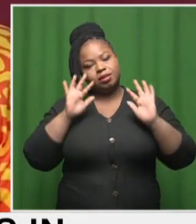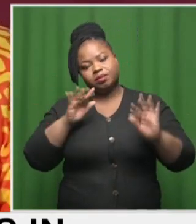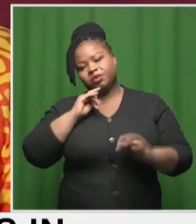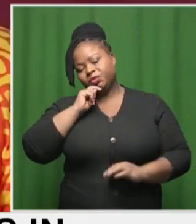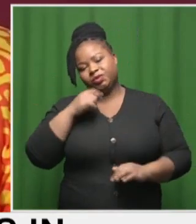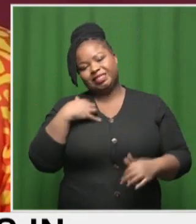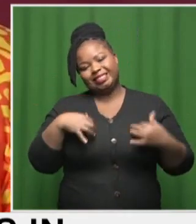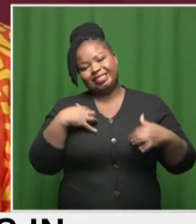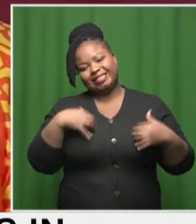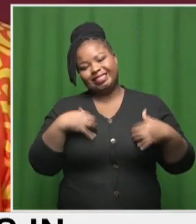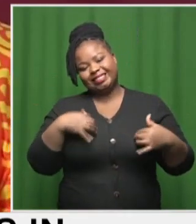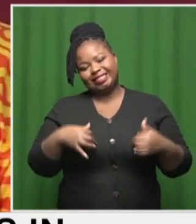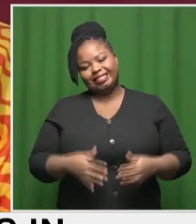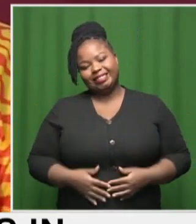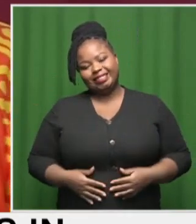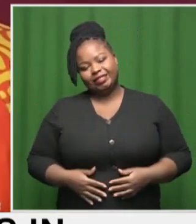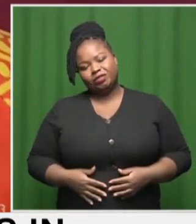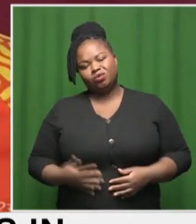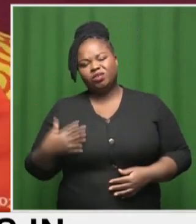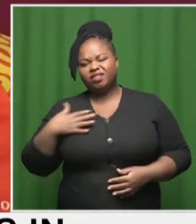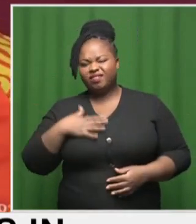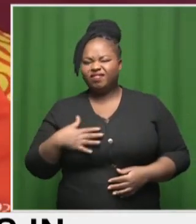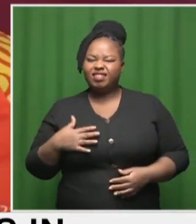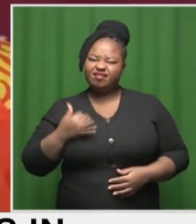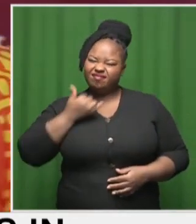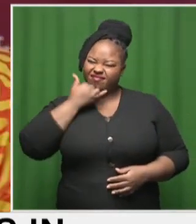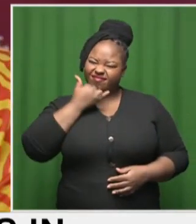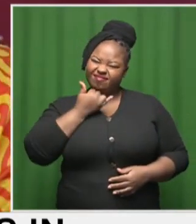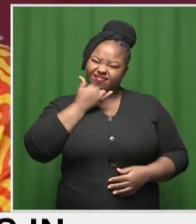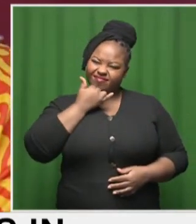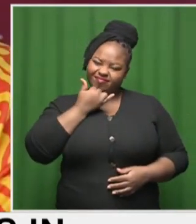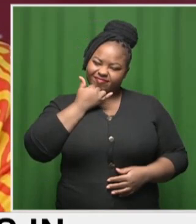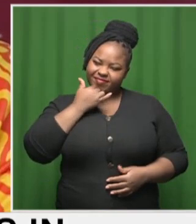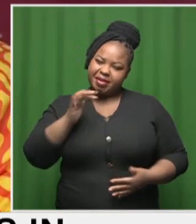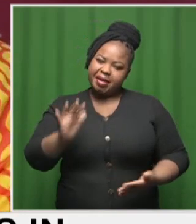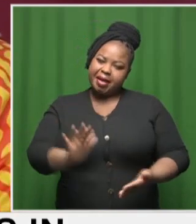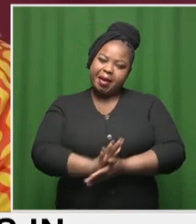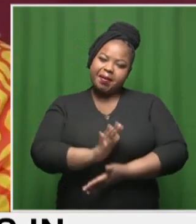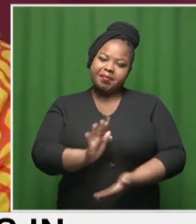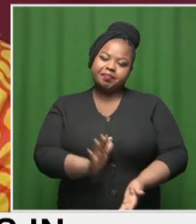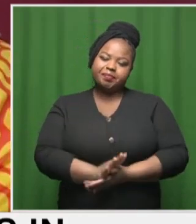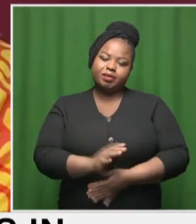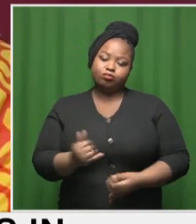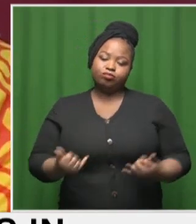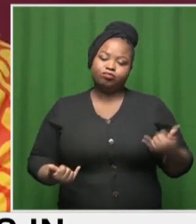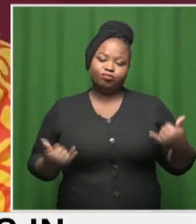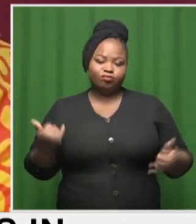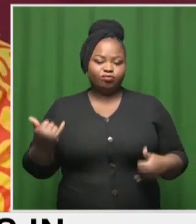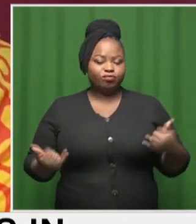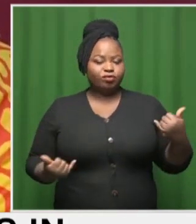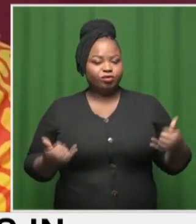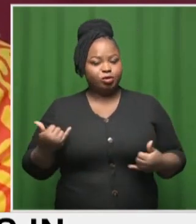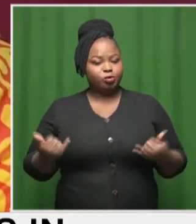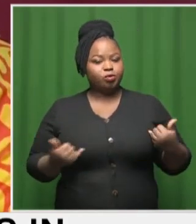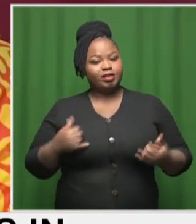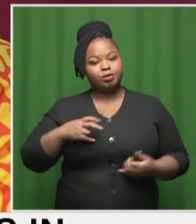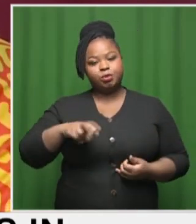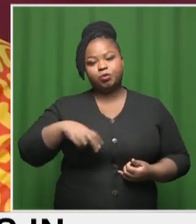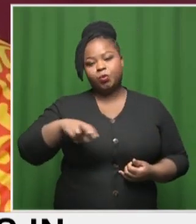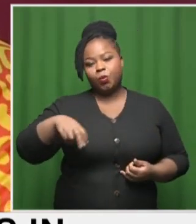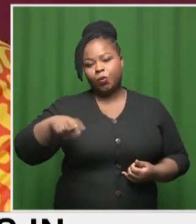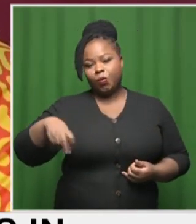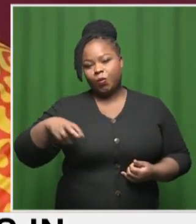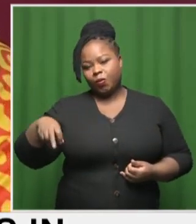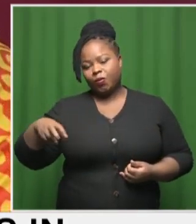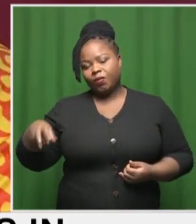and we feel very much happy, and we enjoyed the trophy tour. Yeah.